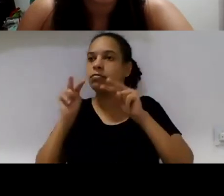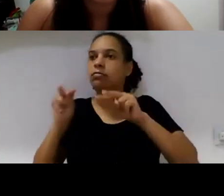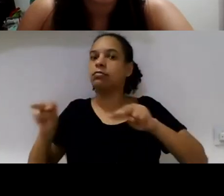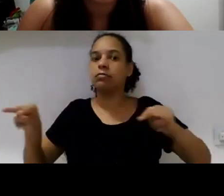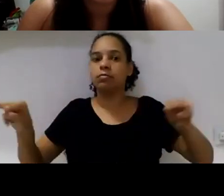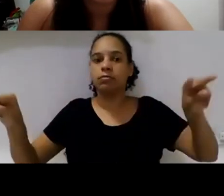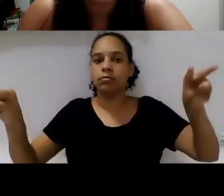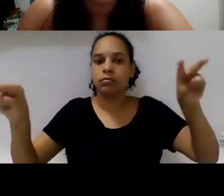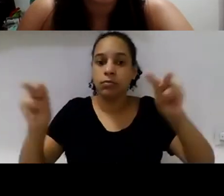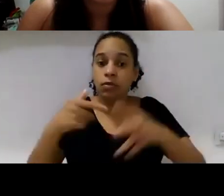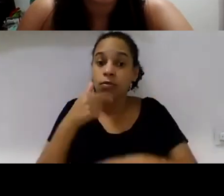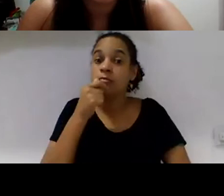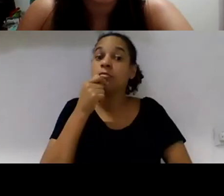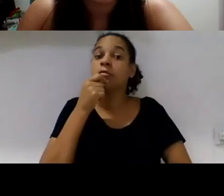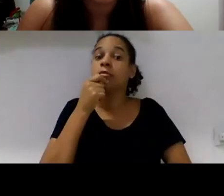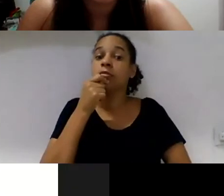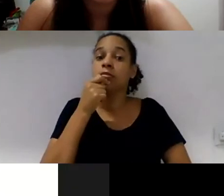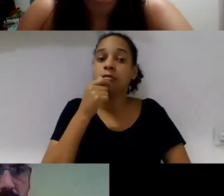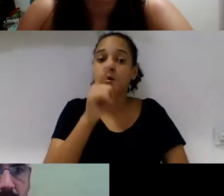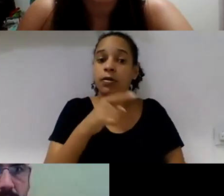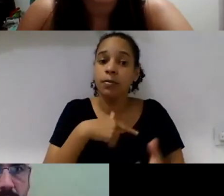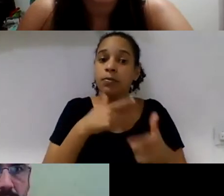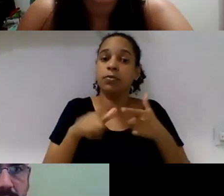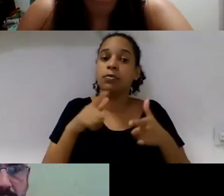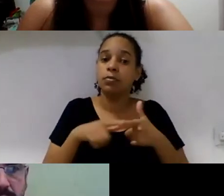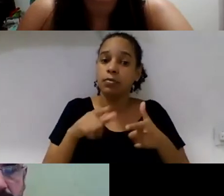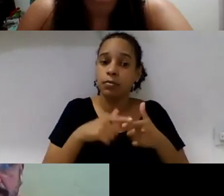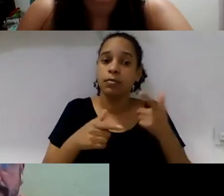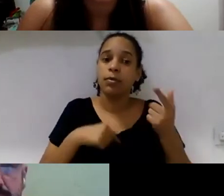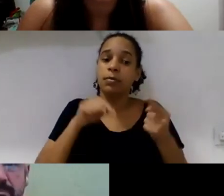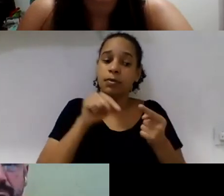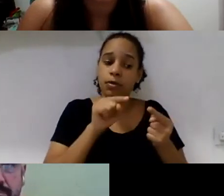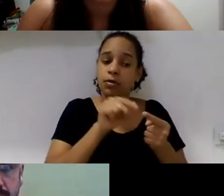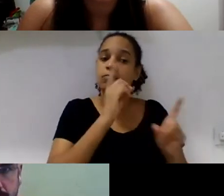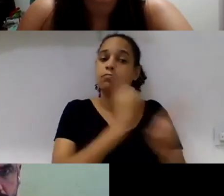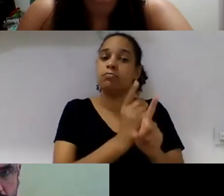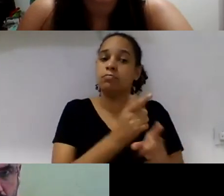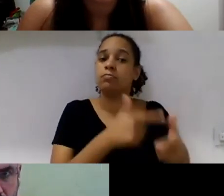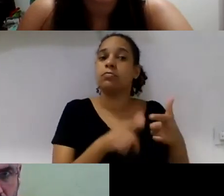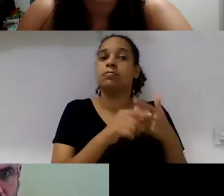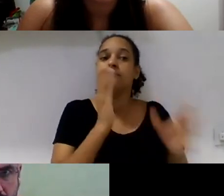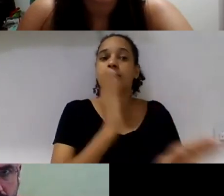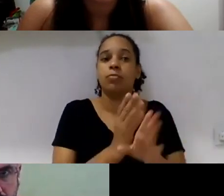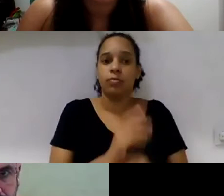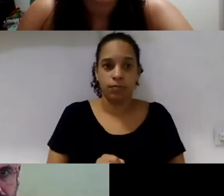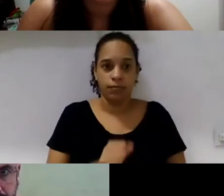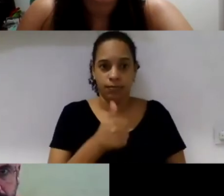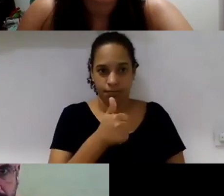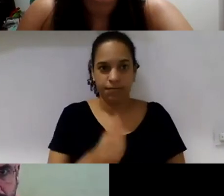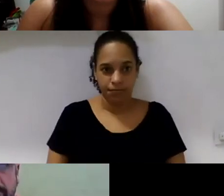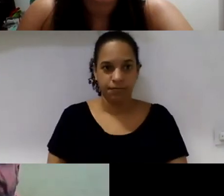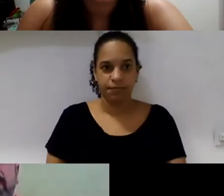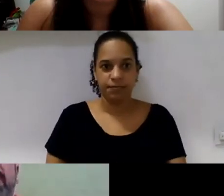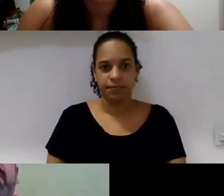lack of services or lack of education for disability. In fact, we think about this a bit more,